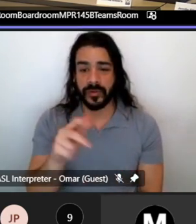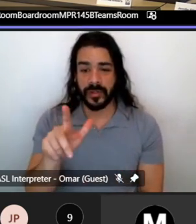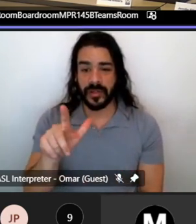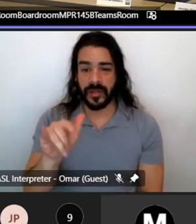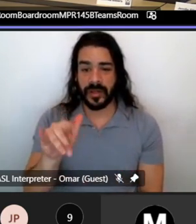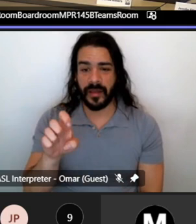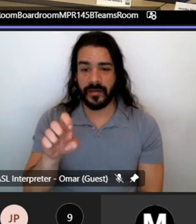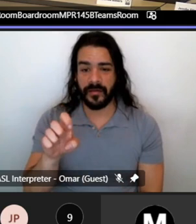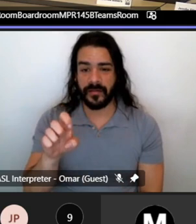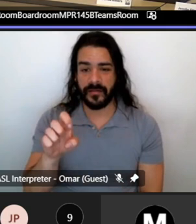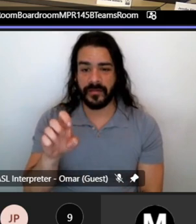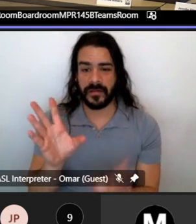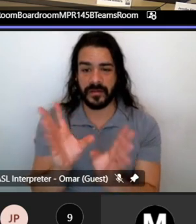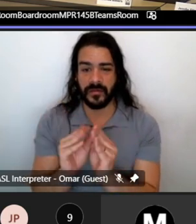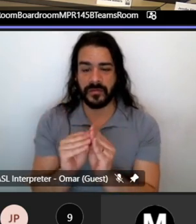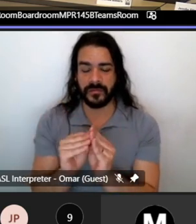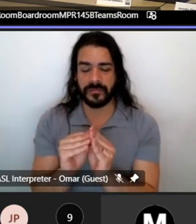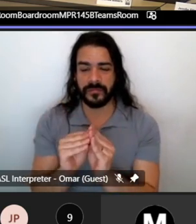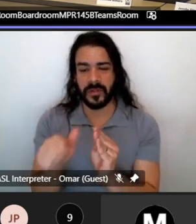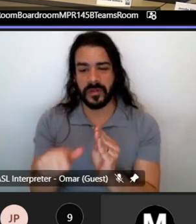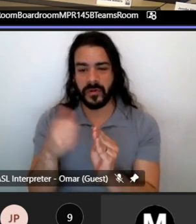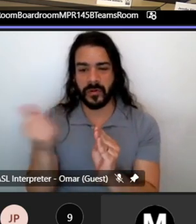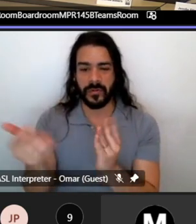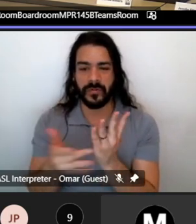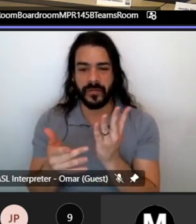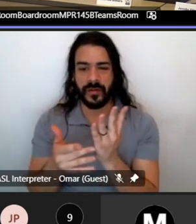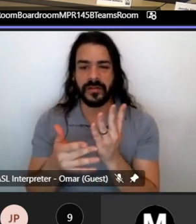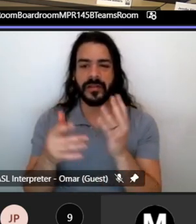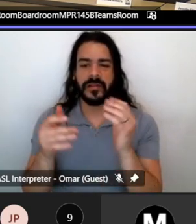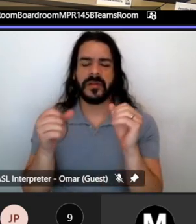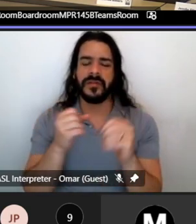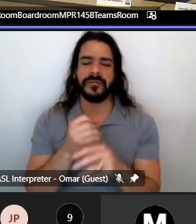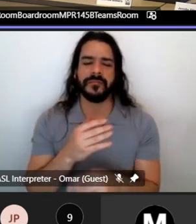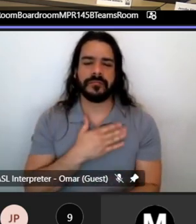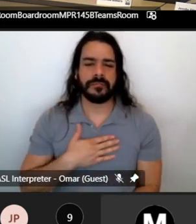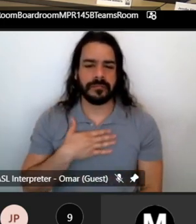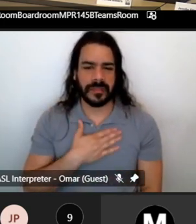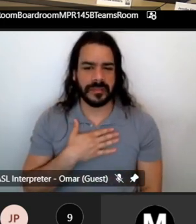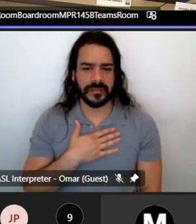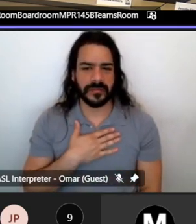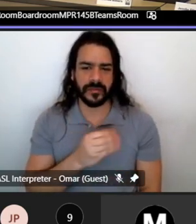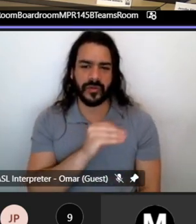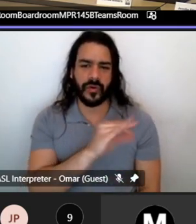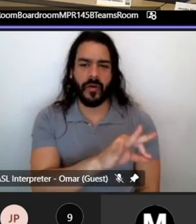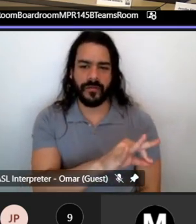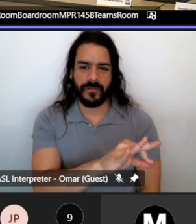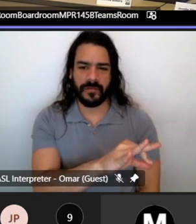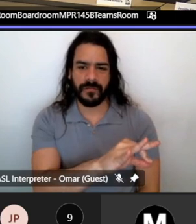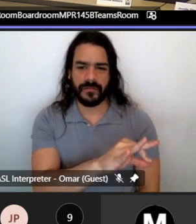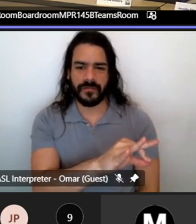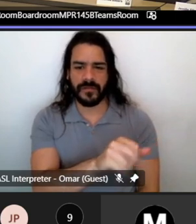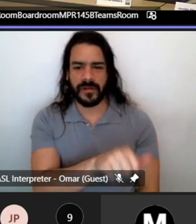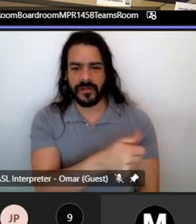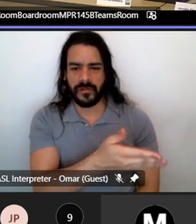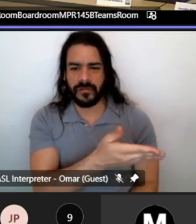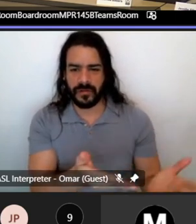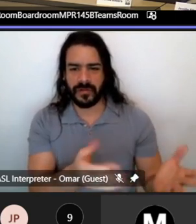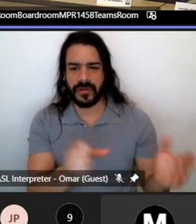watching the live hearing on a different device, please make sure to mute the device so that there isn't